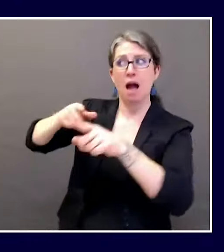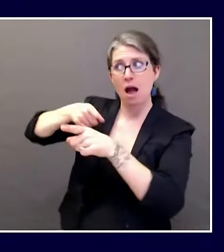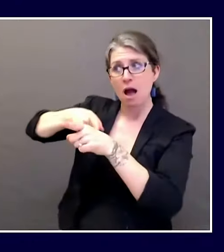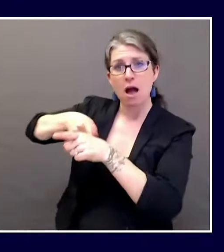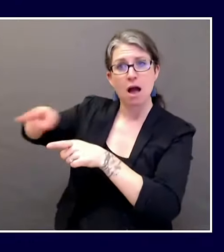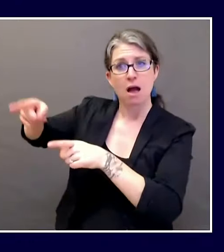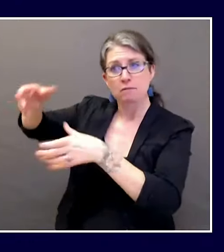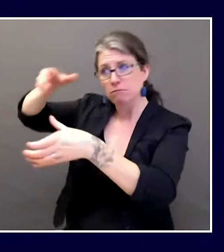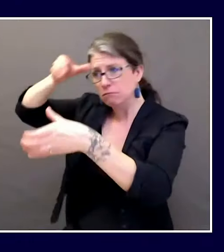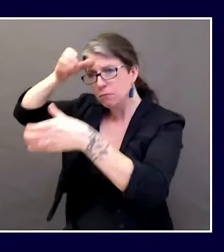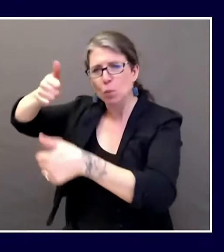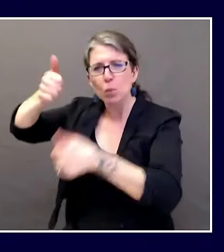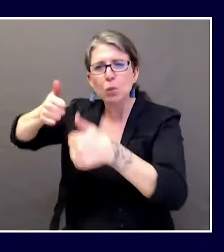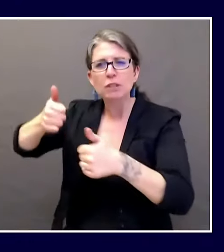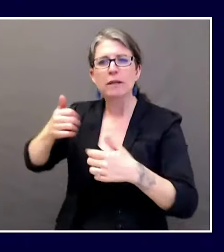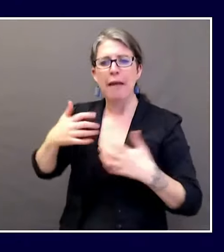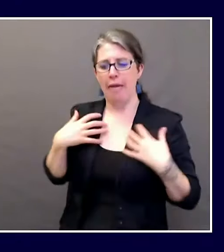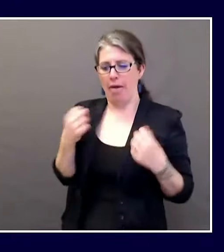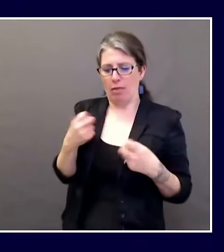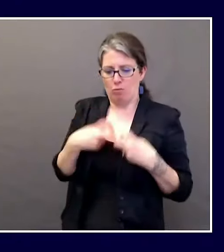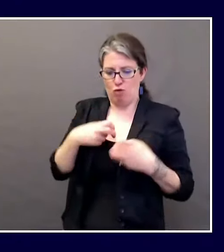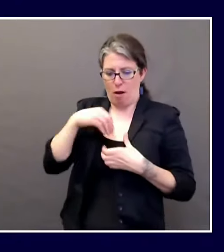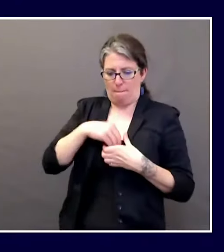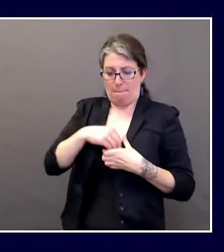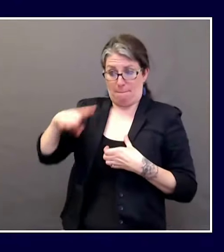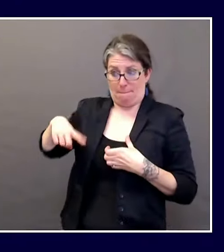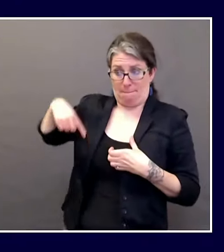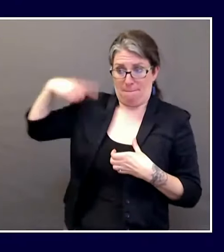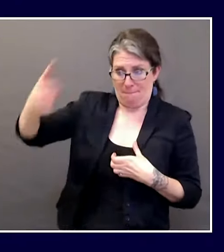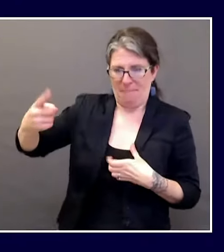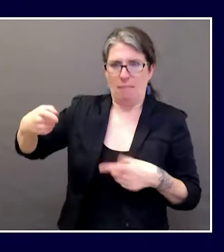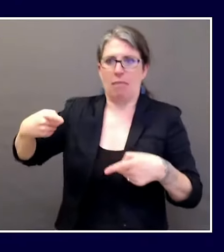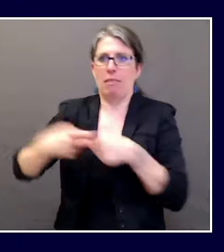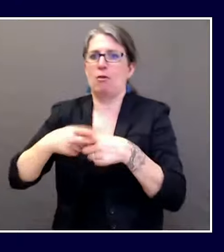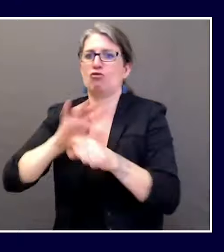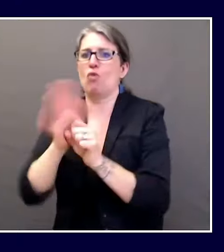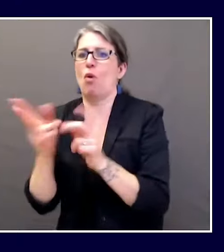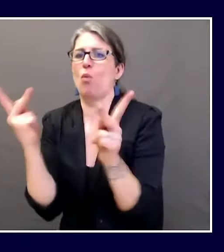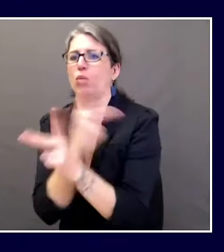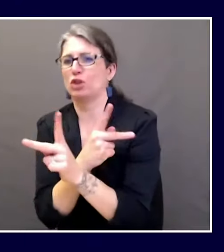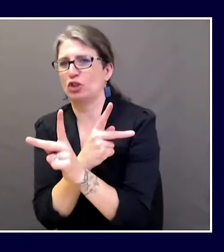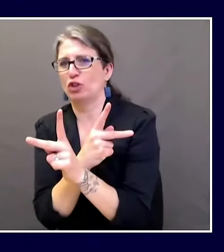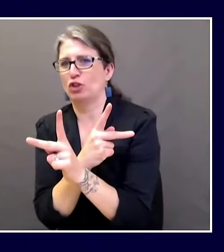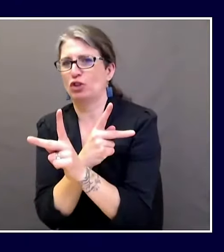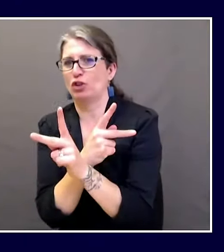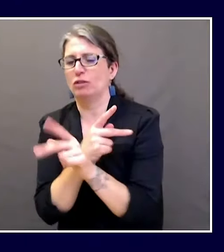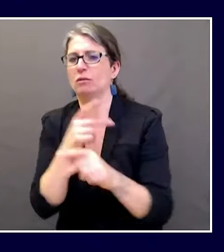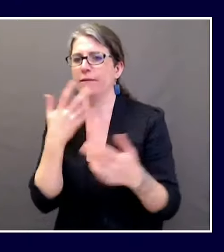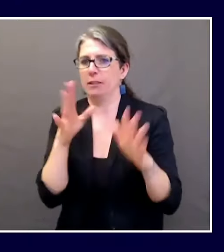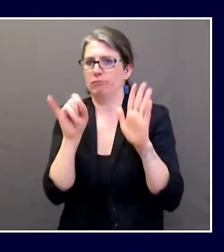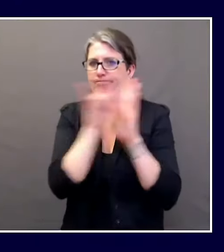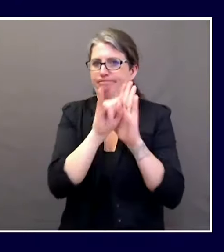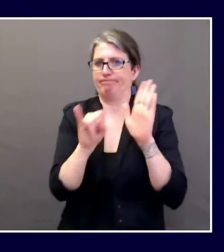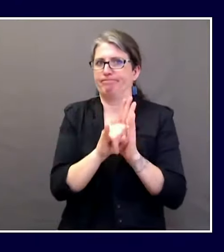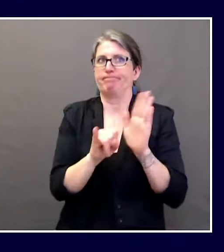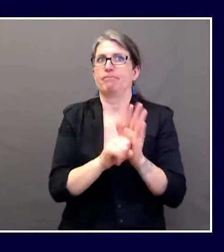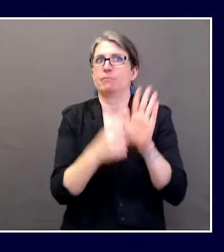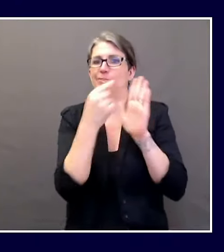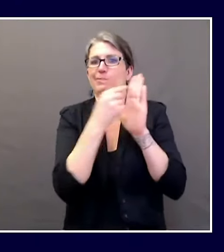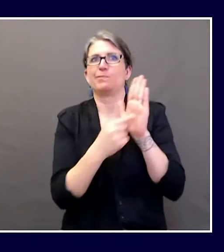may see on a more frequent basis. For example, perhaps oncologists or nephrologists, to